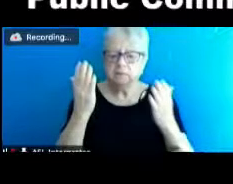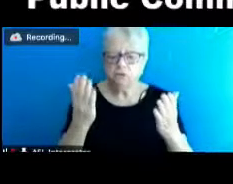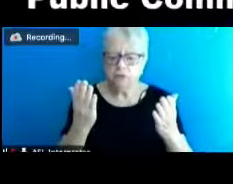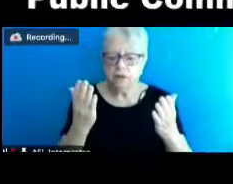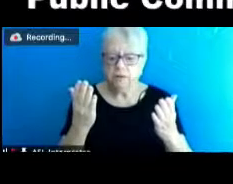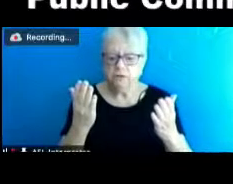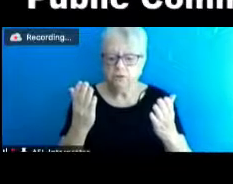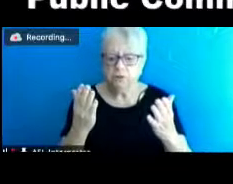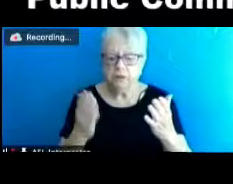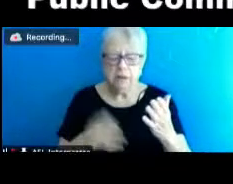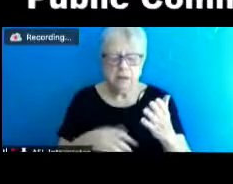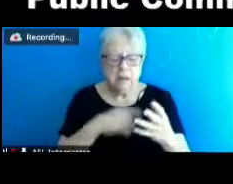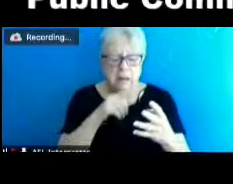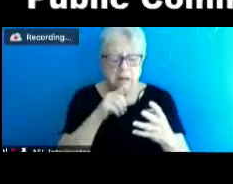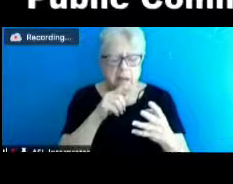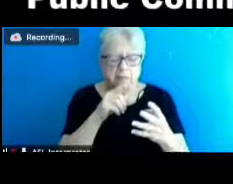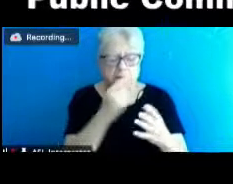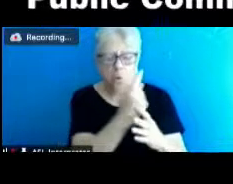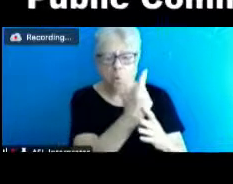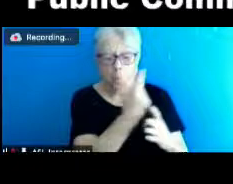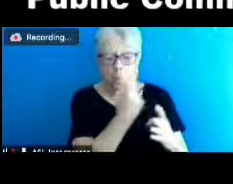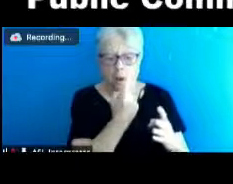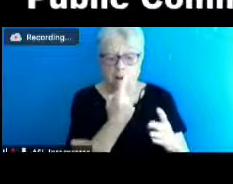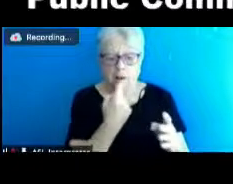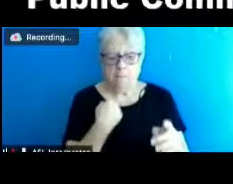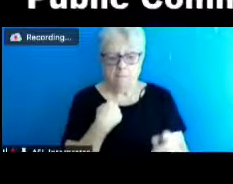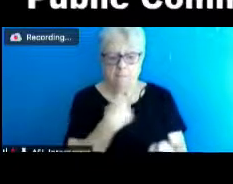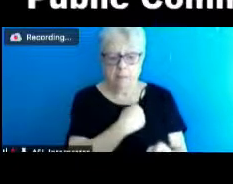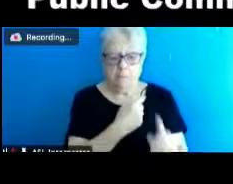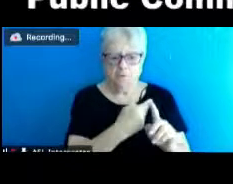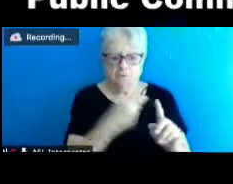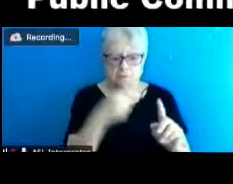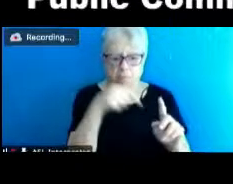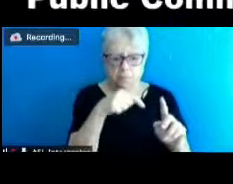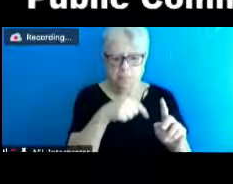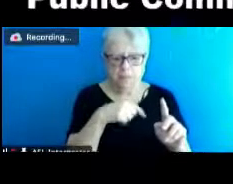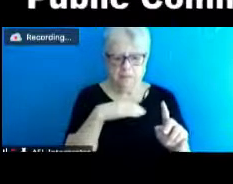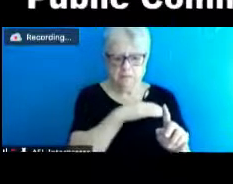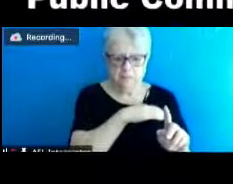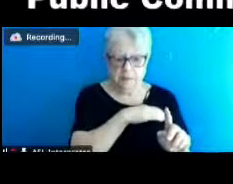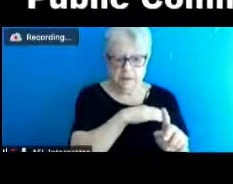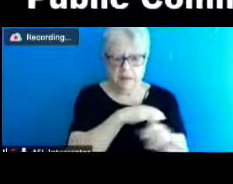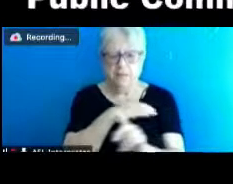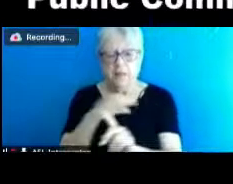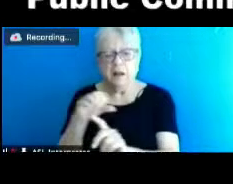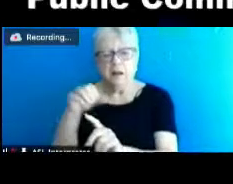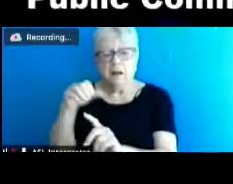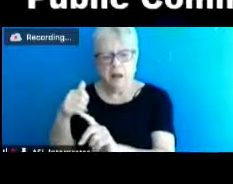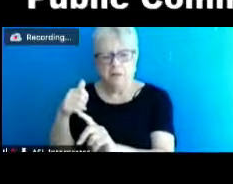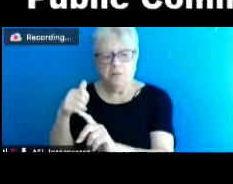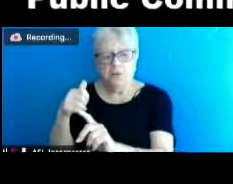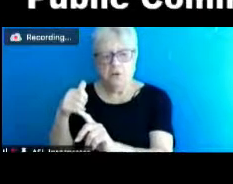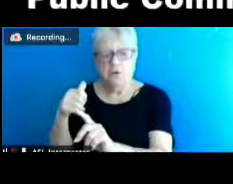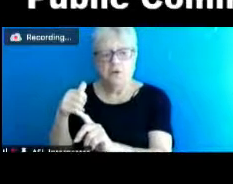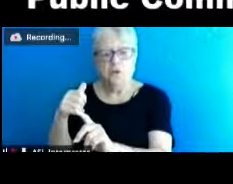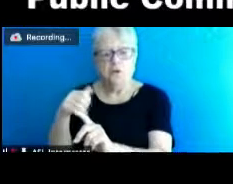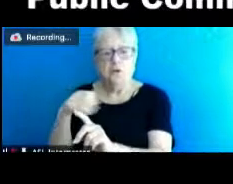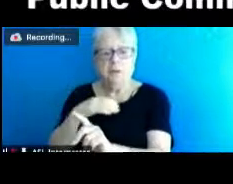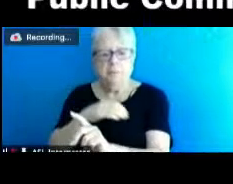one member from this committee and another commission member not in this committee.